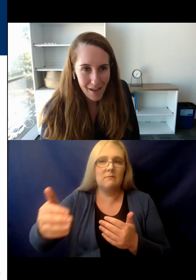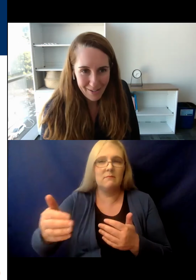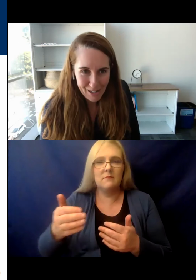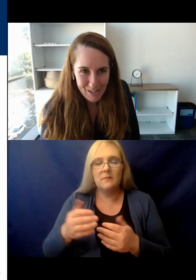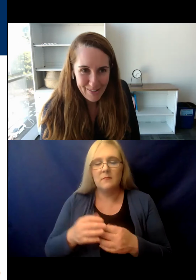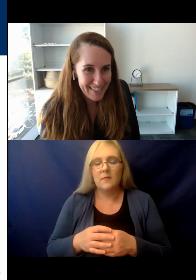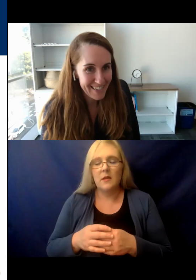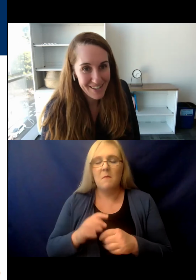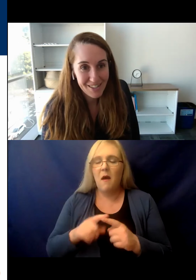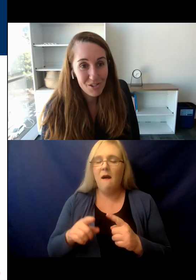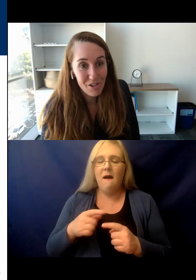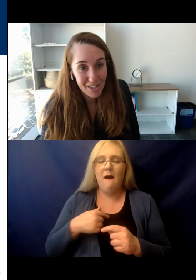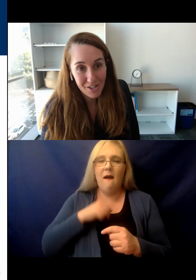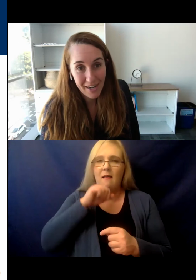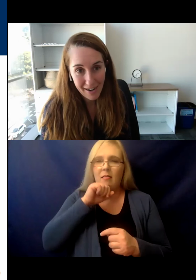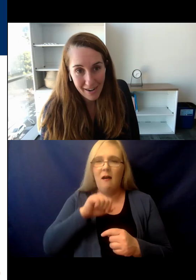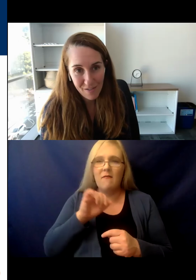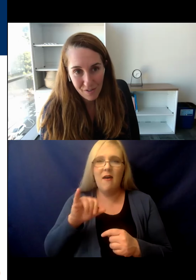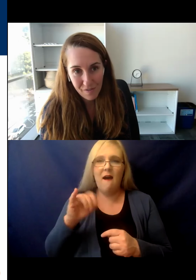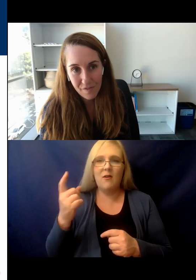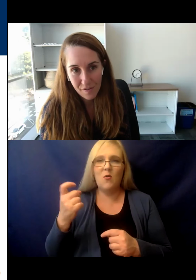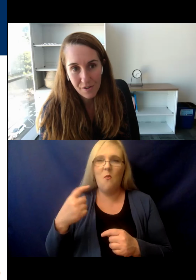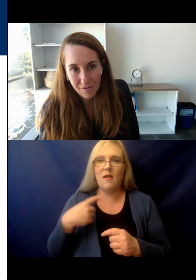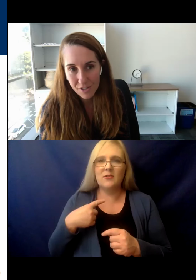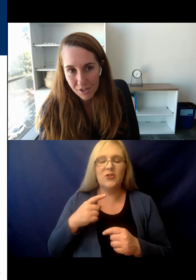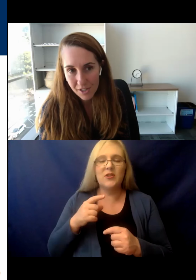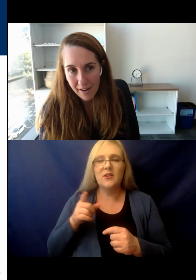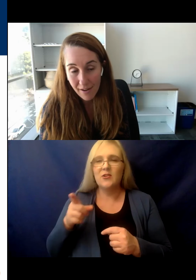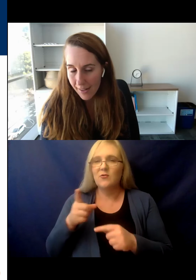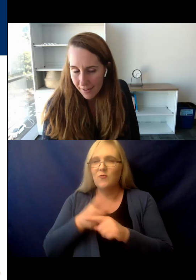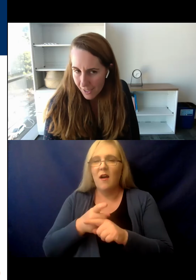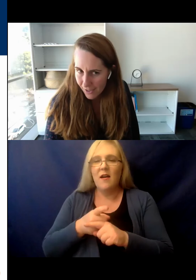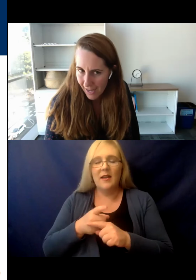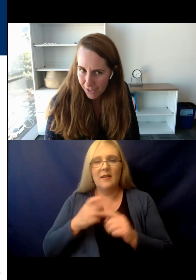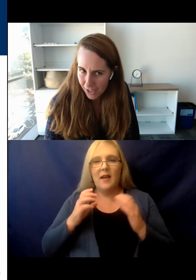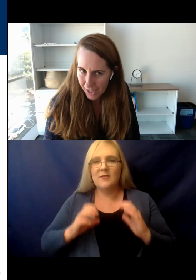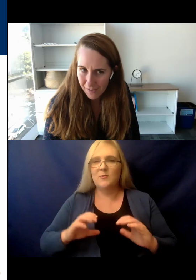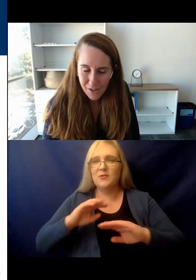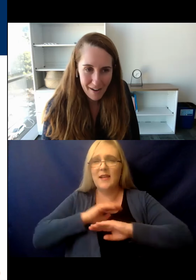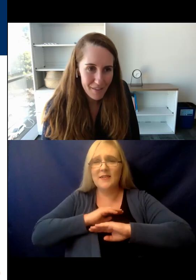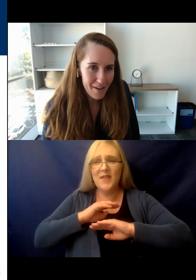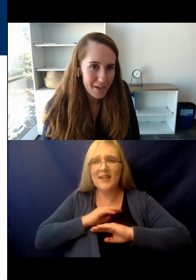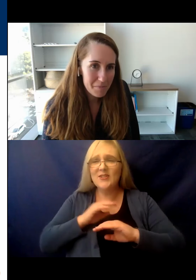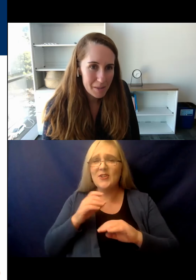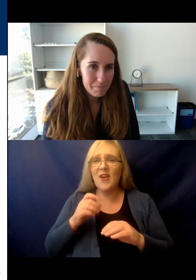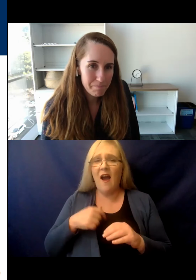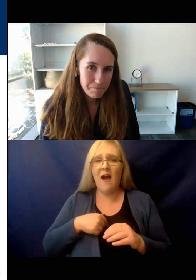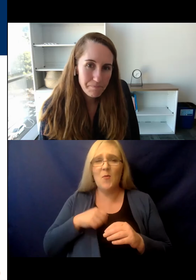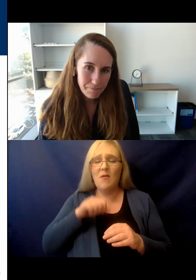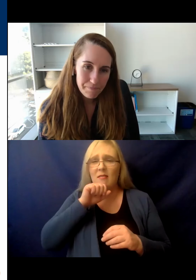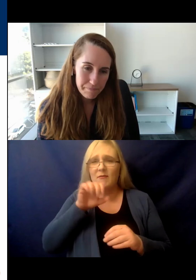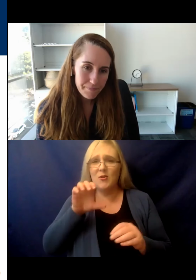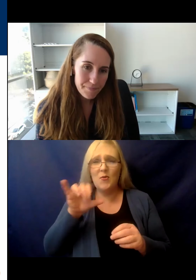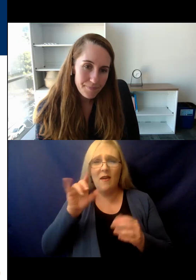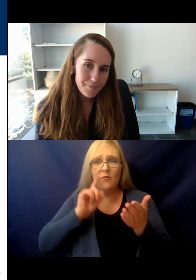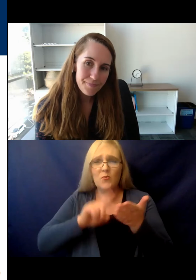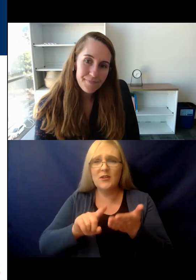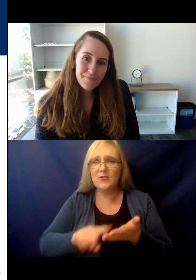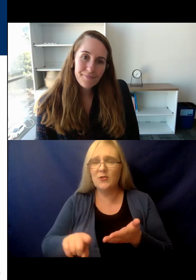love that question because I think that's a critical area for further research, and I'd love to do that research if you have the outcomes.